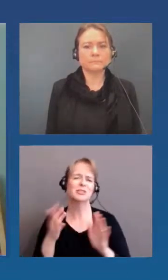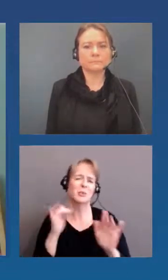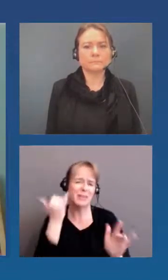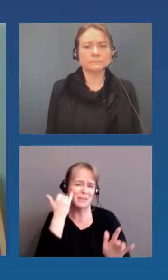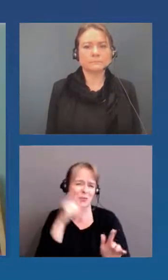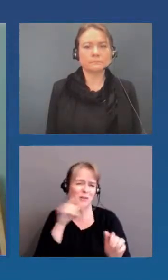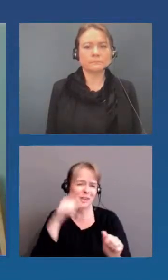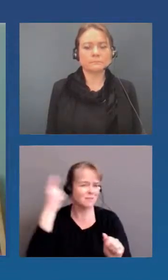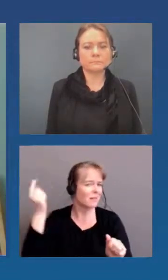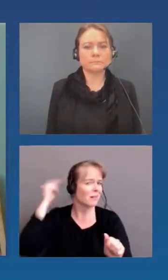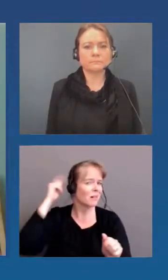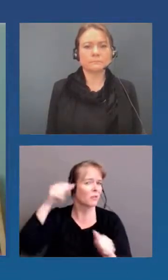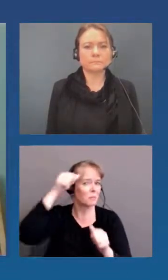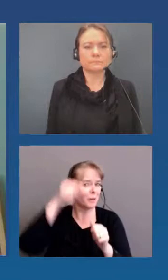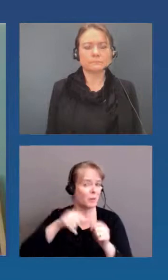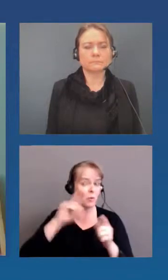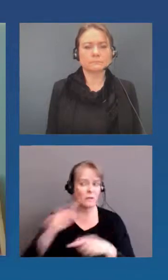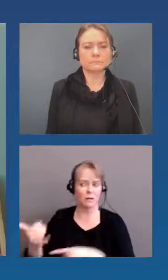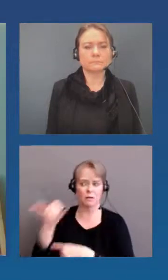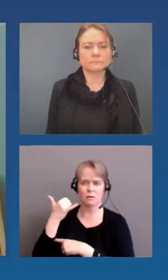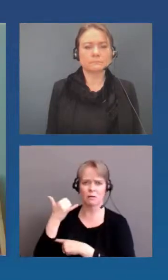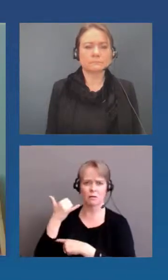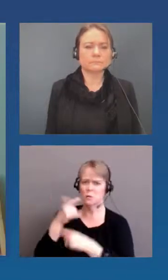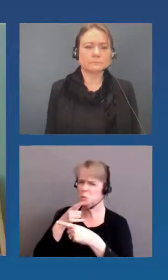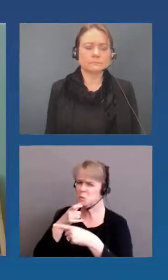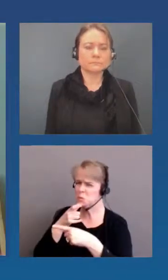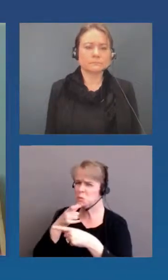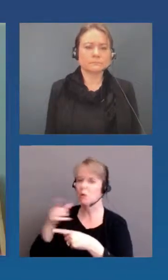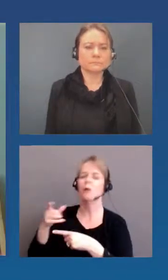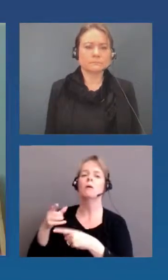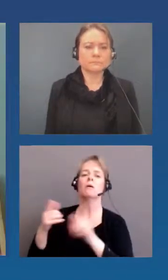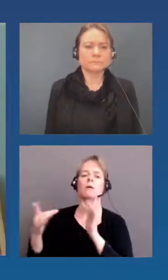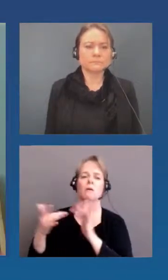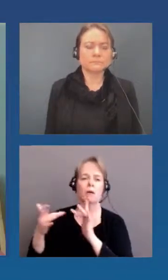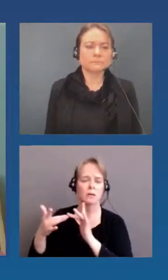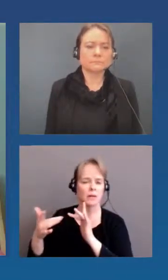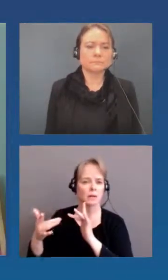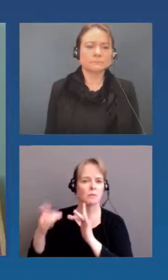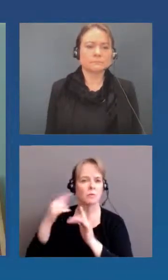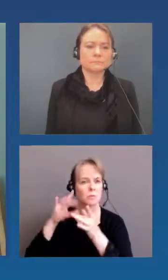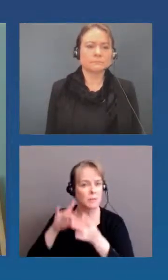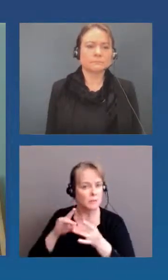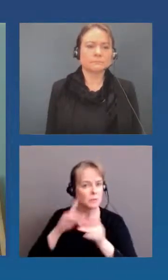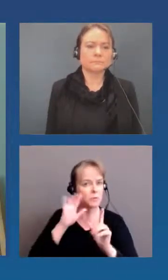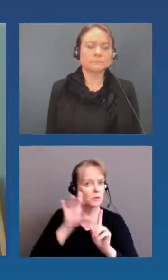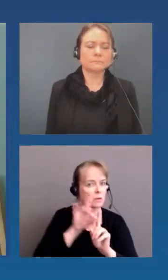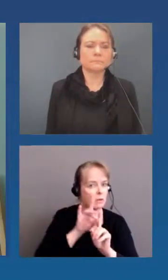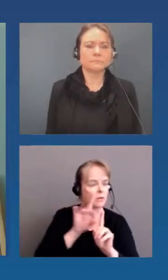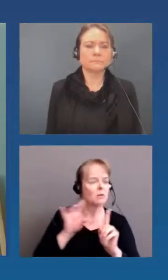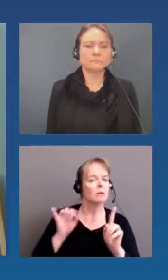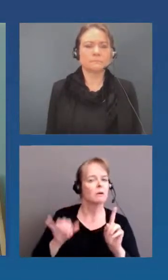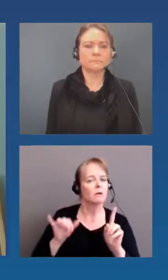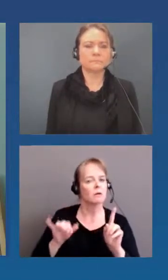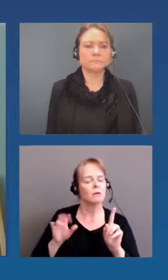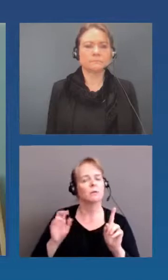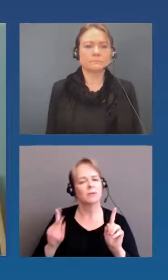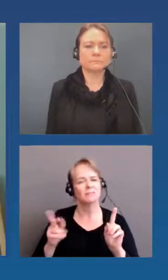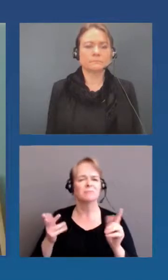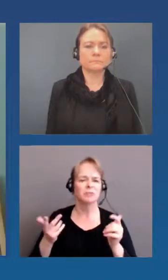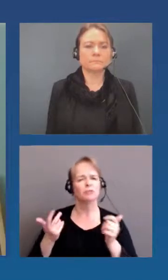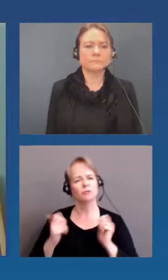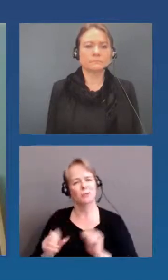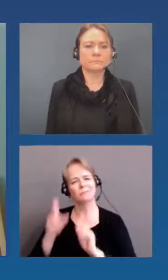call, and just answer the questions as best you can. And in doing that, you're helping everybody around you.